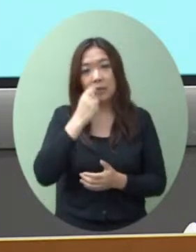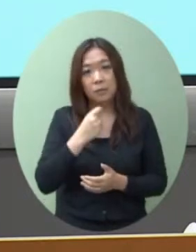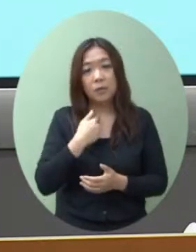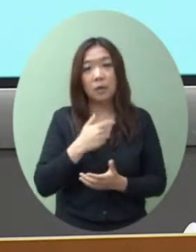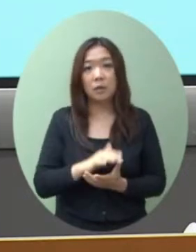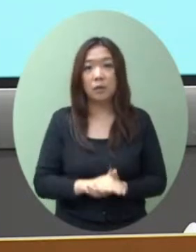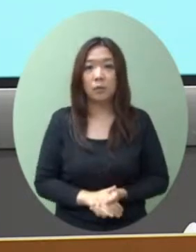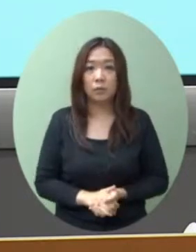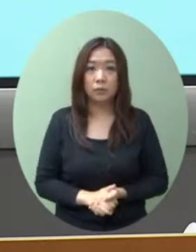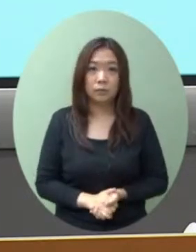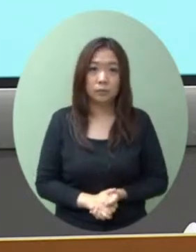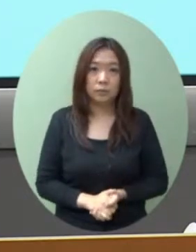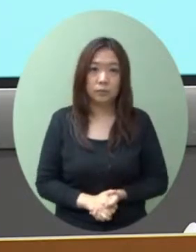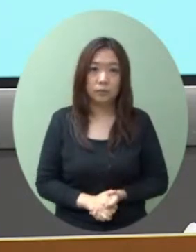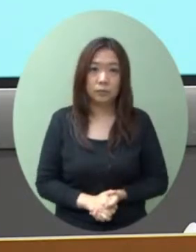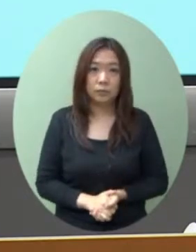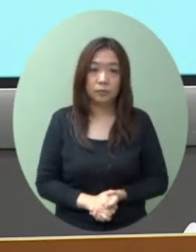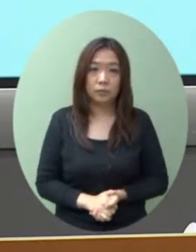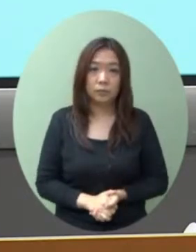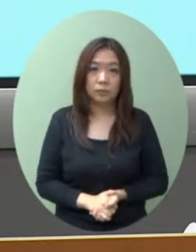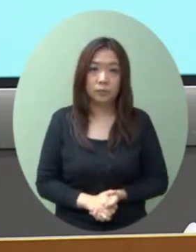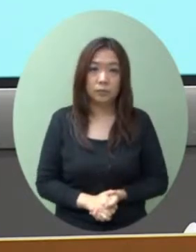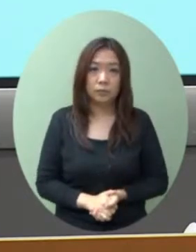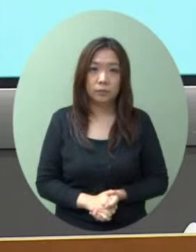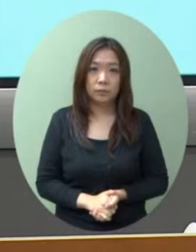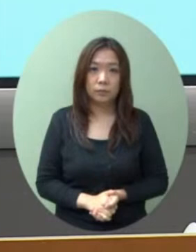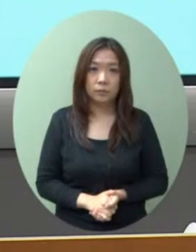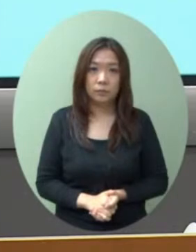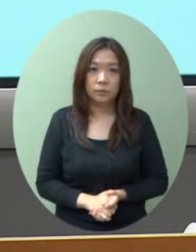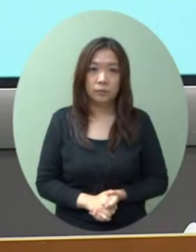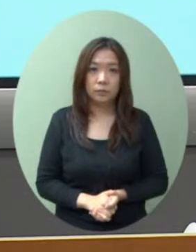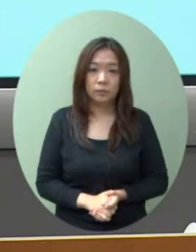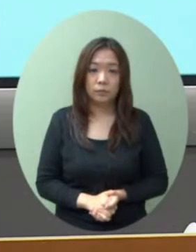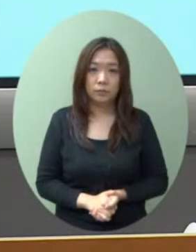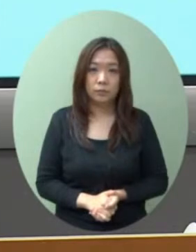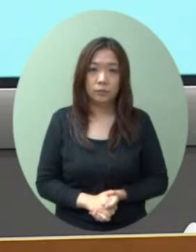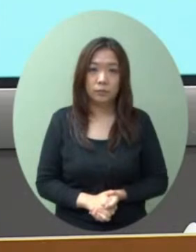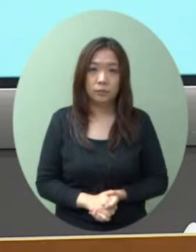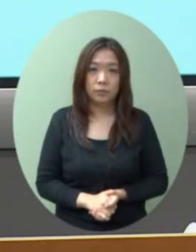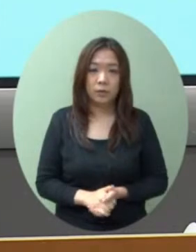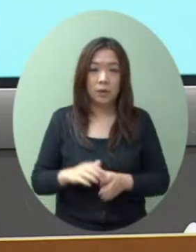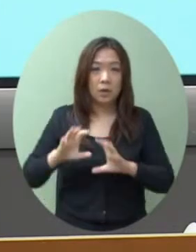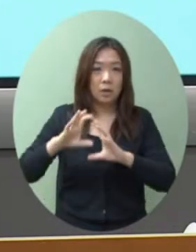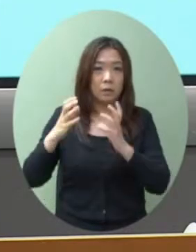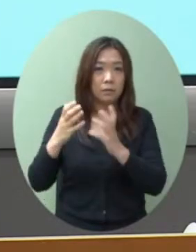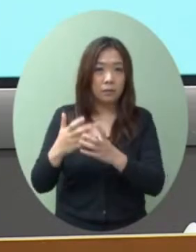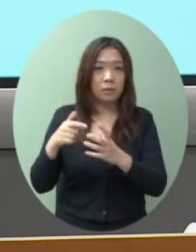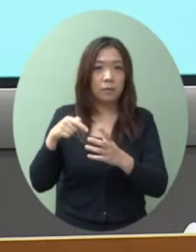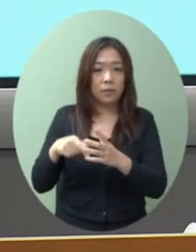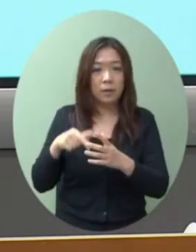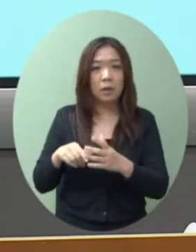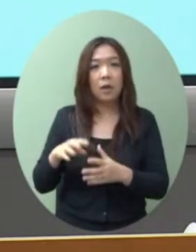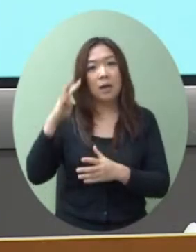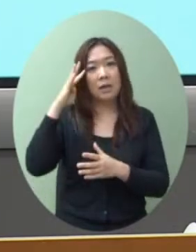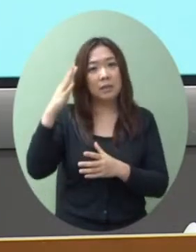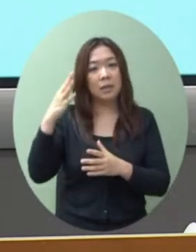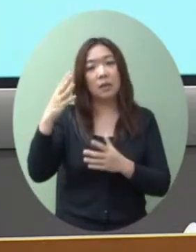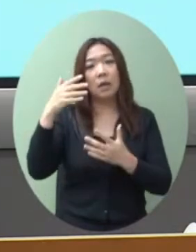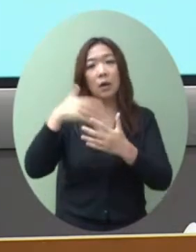They are restricted in the activities in those 4 days, and those restrictions have given